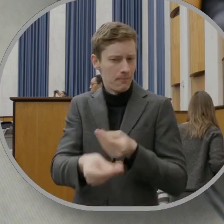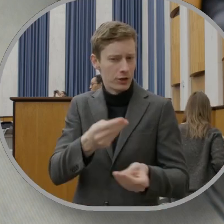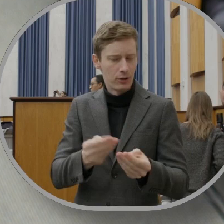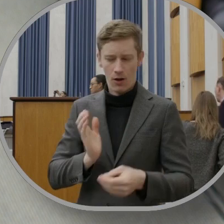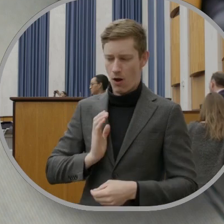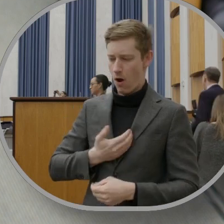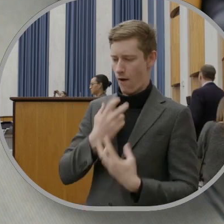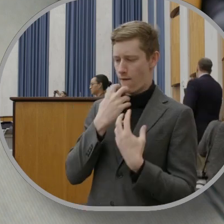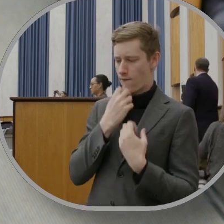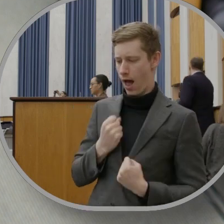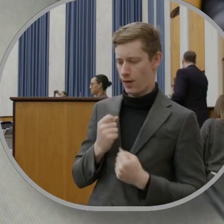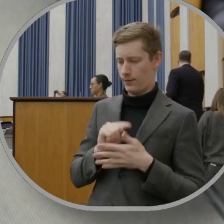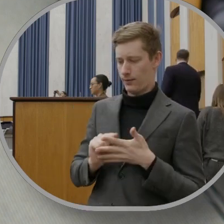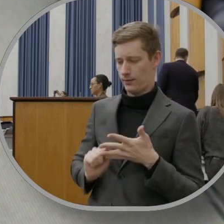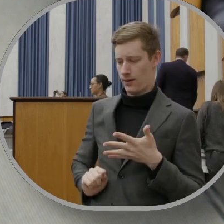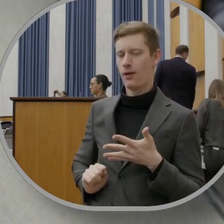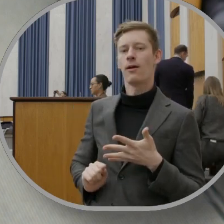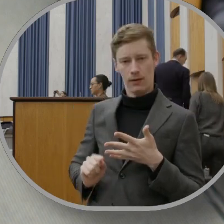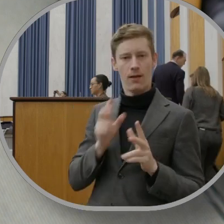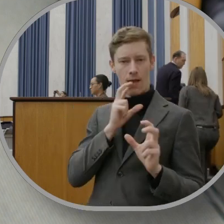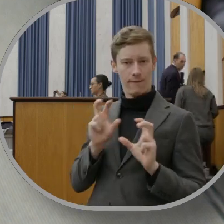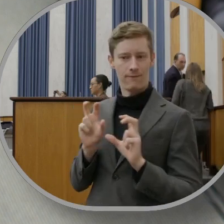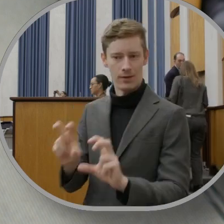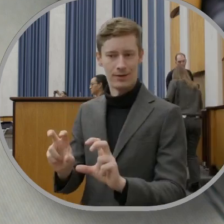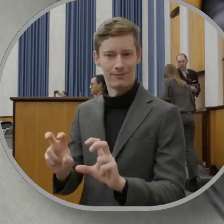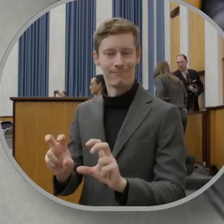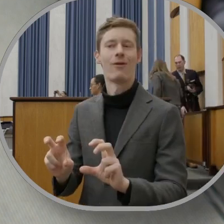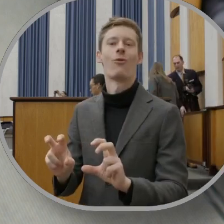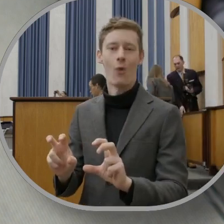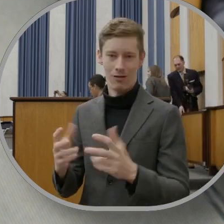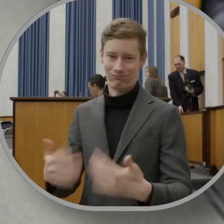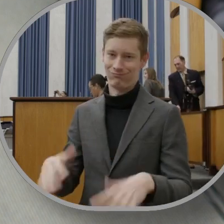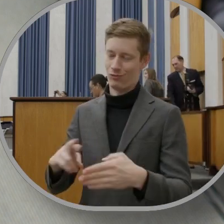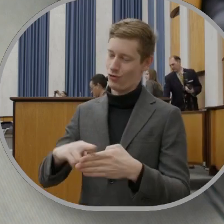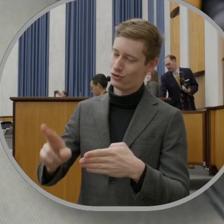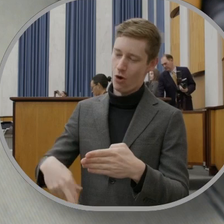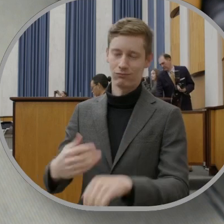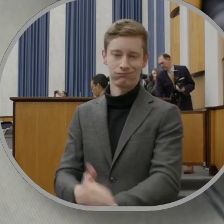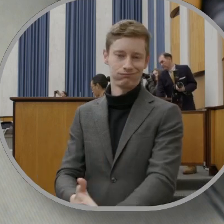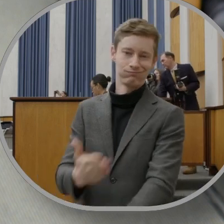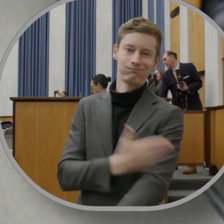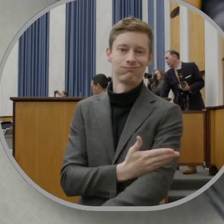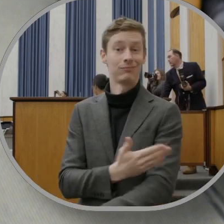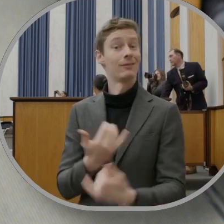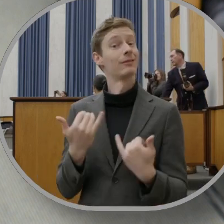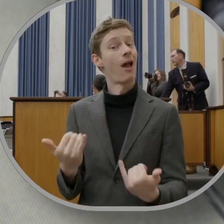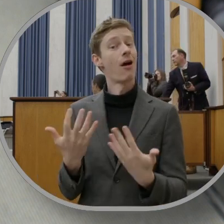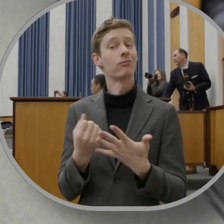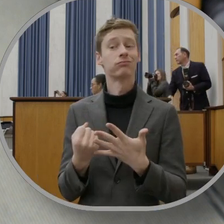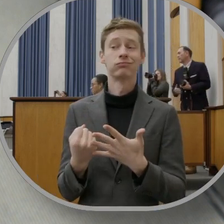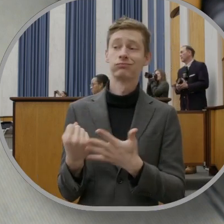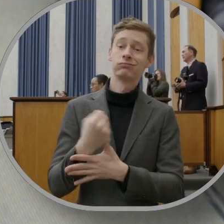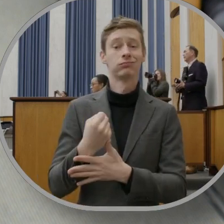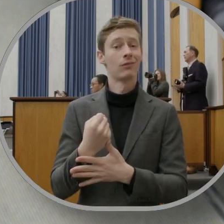And those investments have paid off. Now, we are a city that is ranked the number one place to